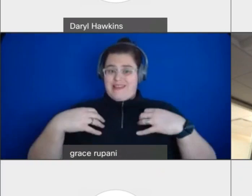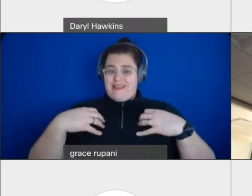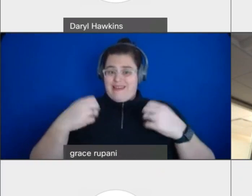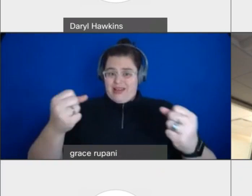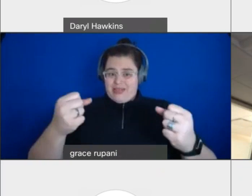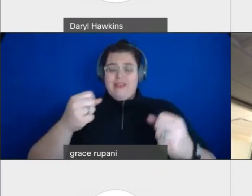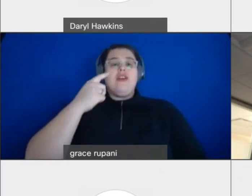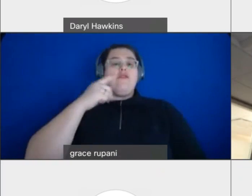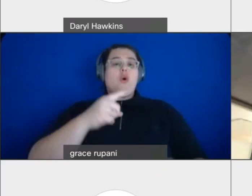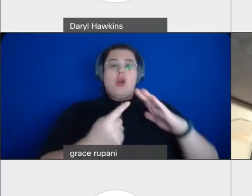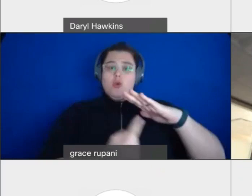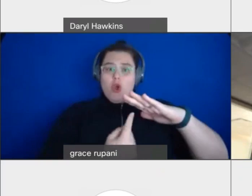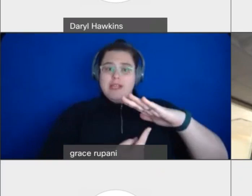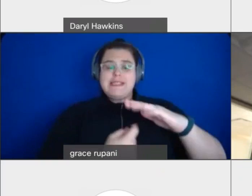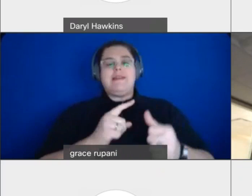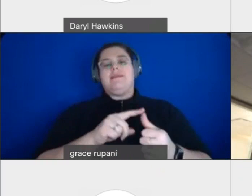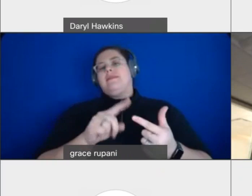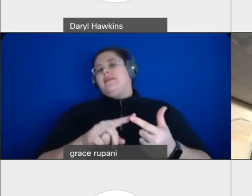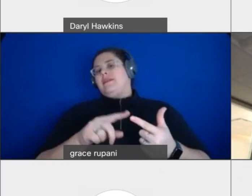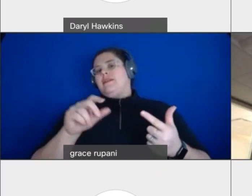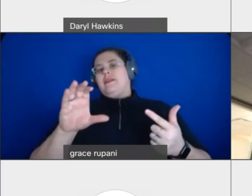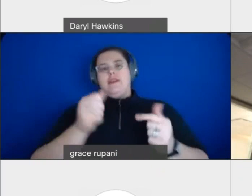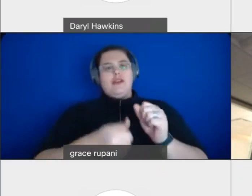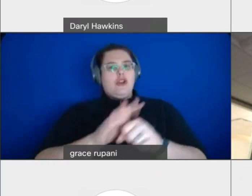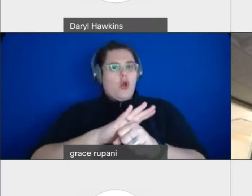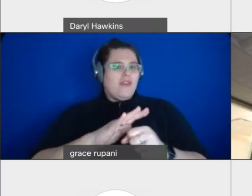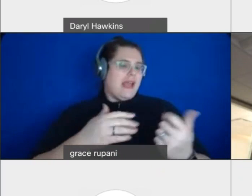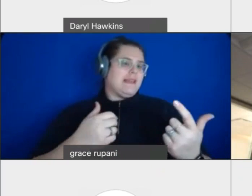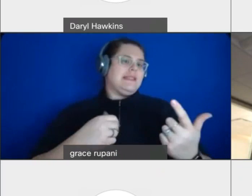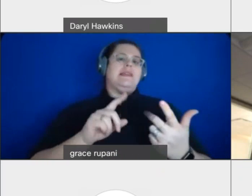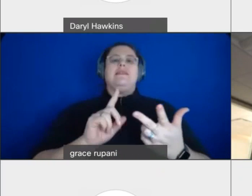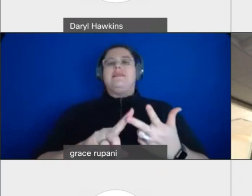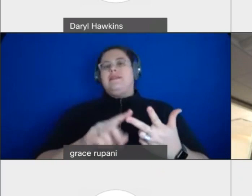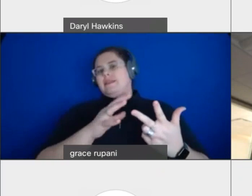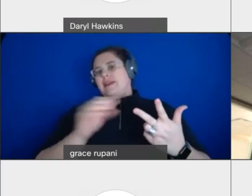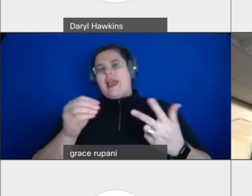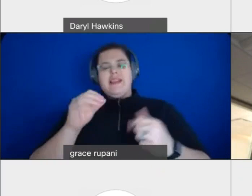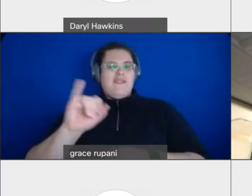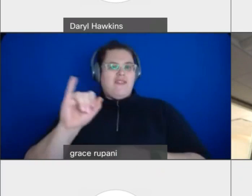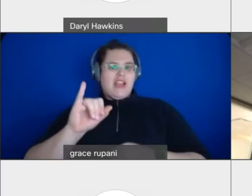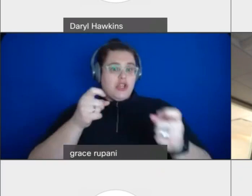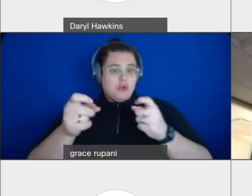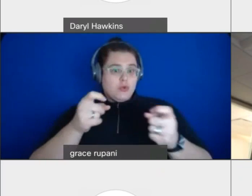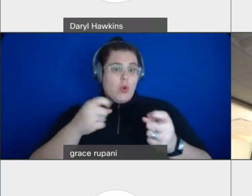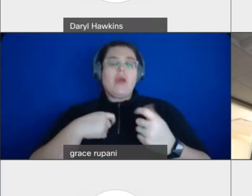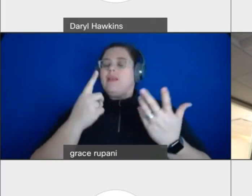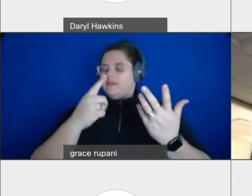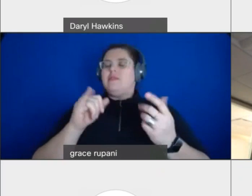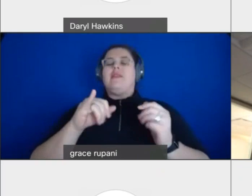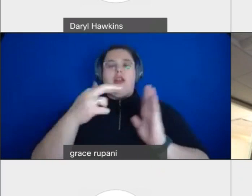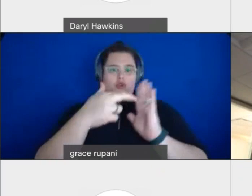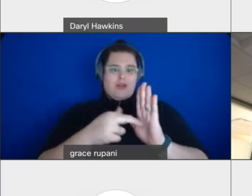prevention, COVID-19 measures continues to remain the same for both vaccinated and